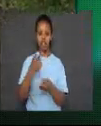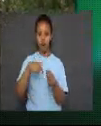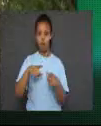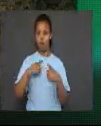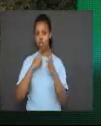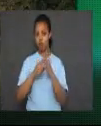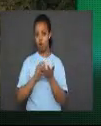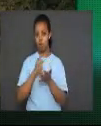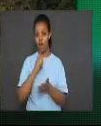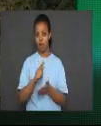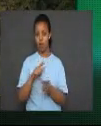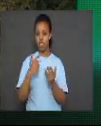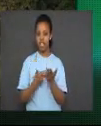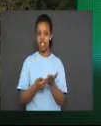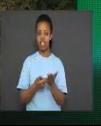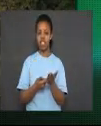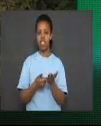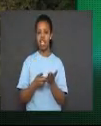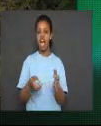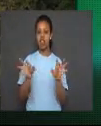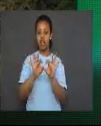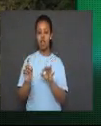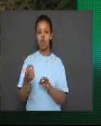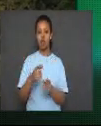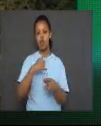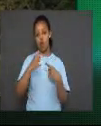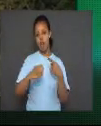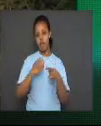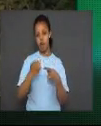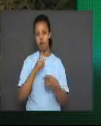animals are also important for the ecosystem.